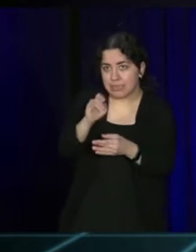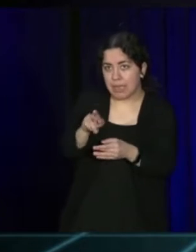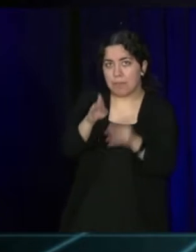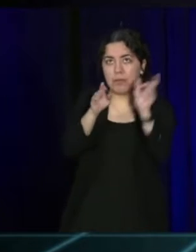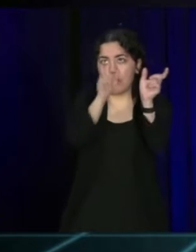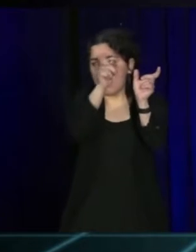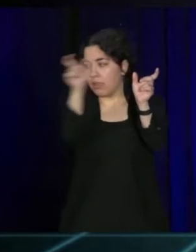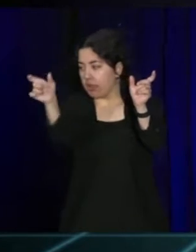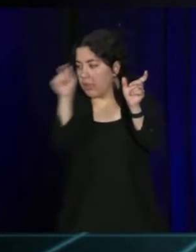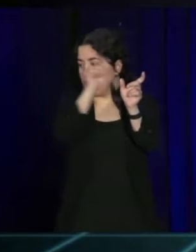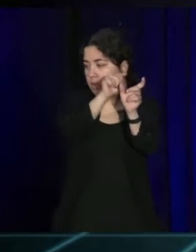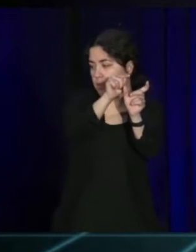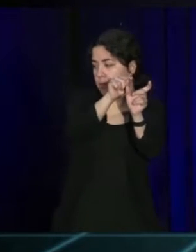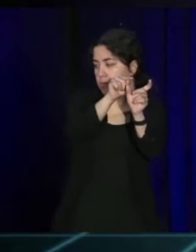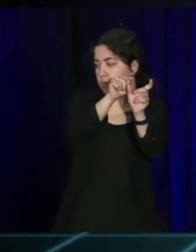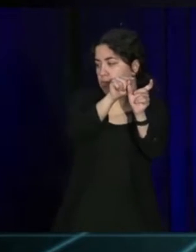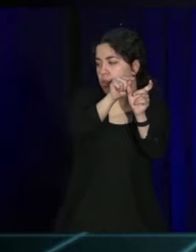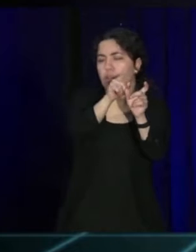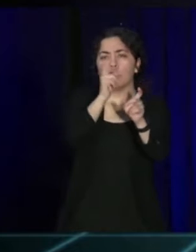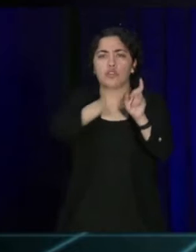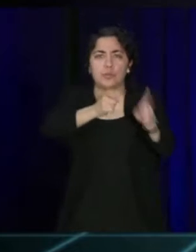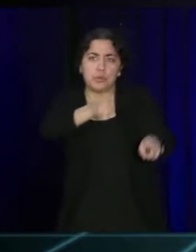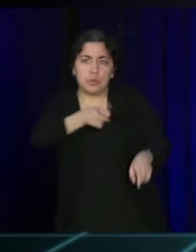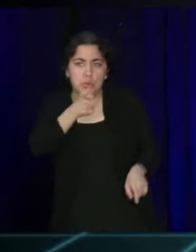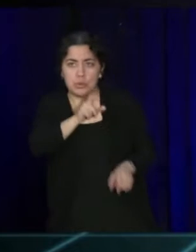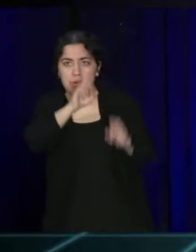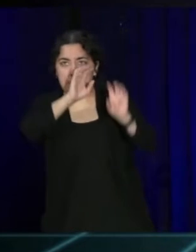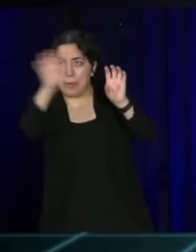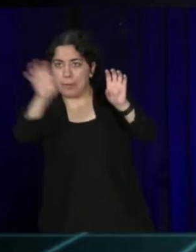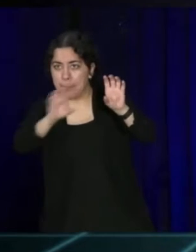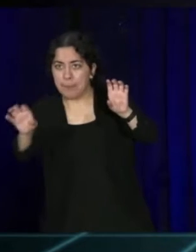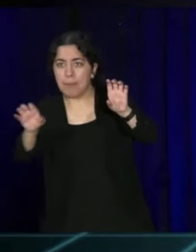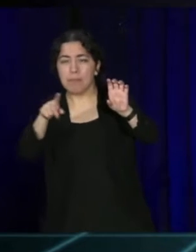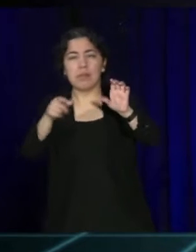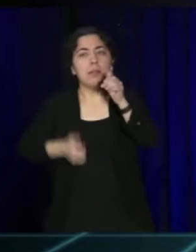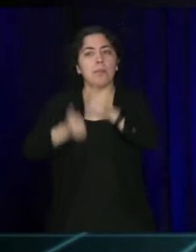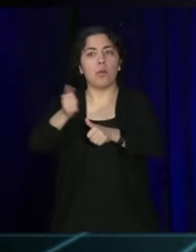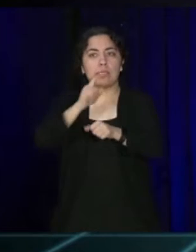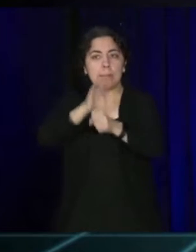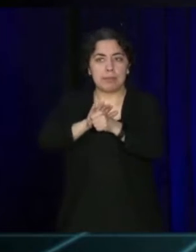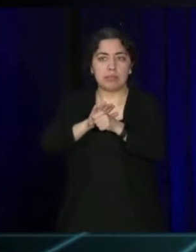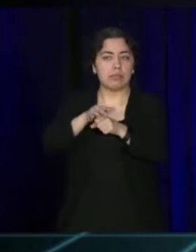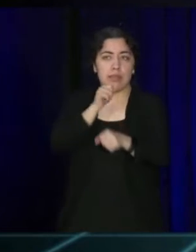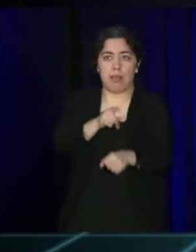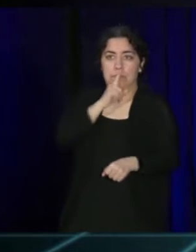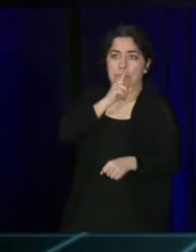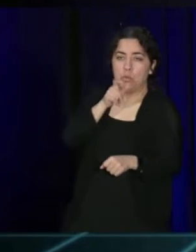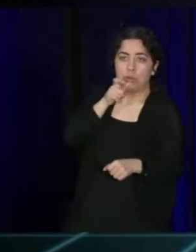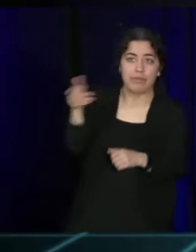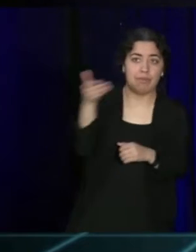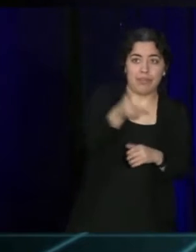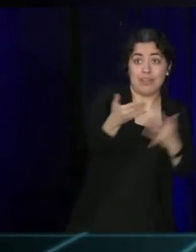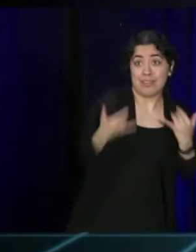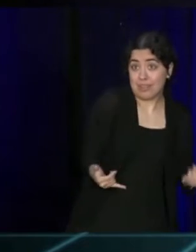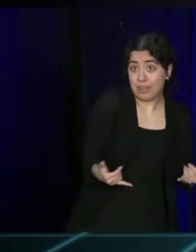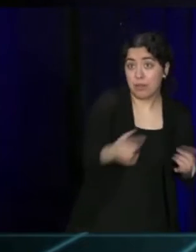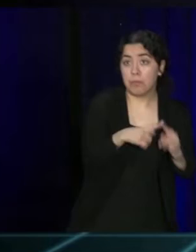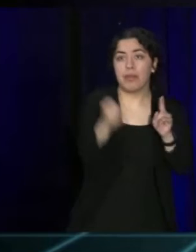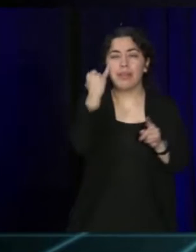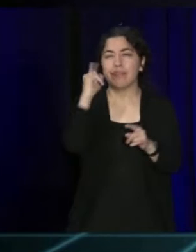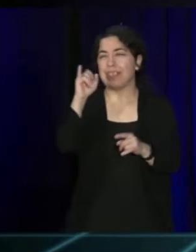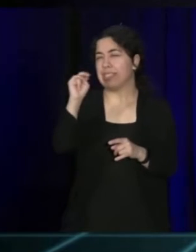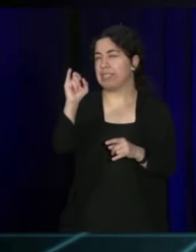but that's actually ordered by most commits. So it doesn't really tell you who's actually writing code now. But if you go to the Insights tab, you can